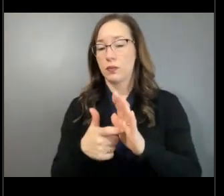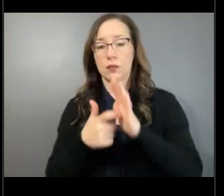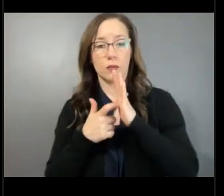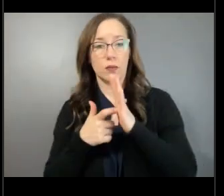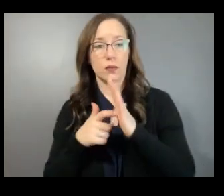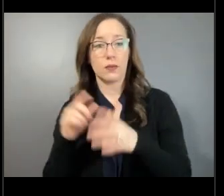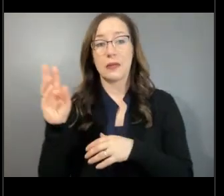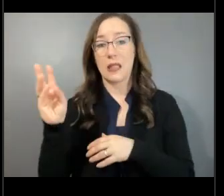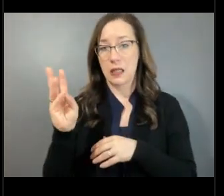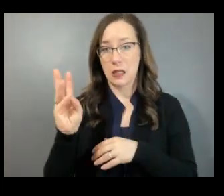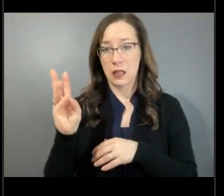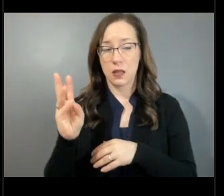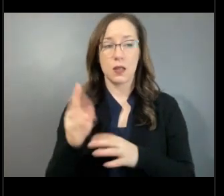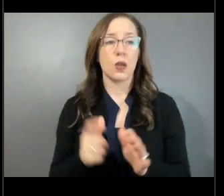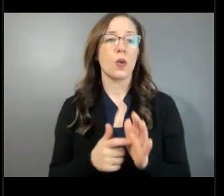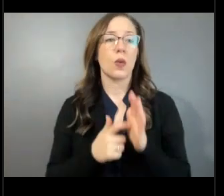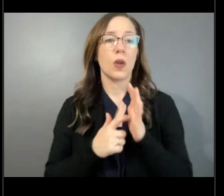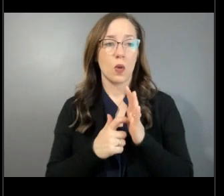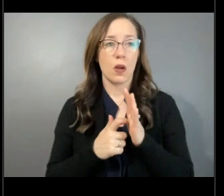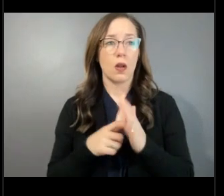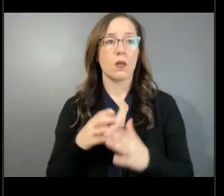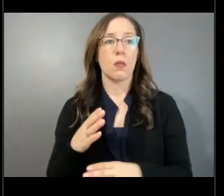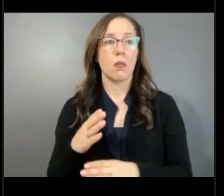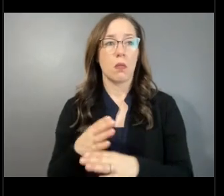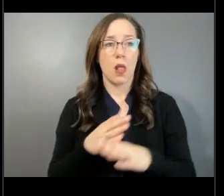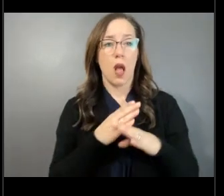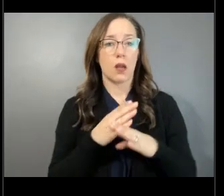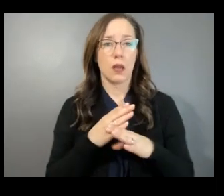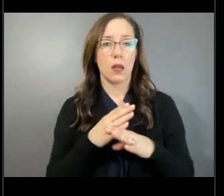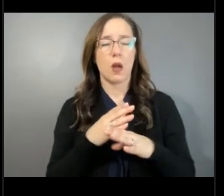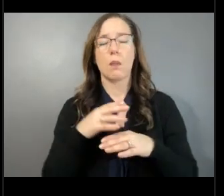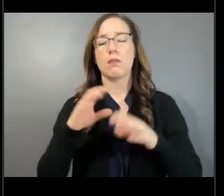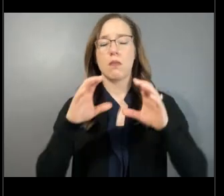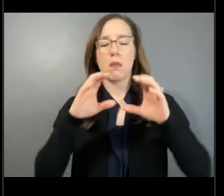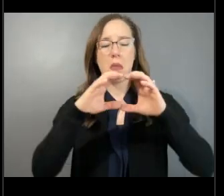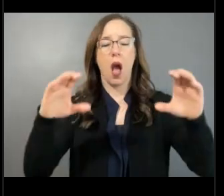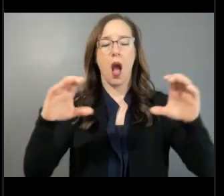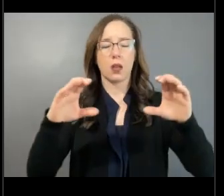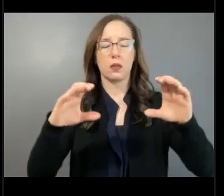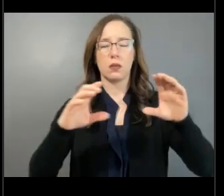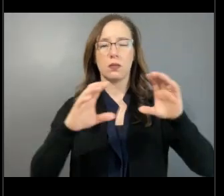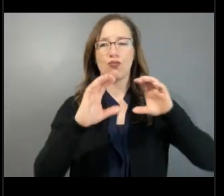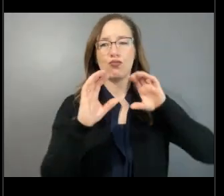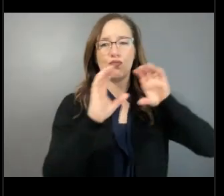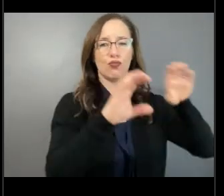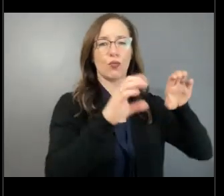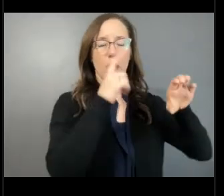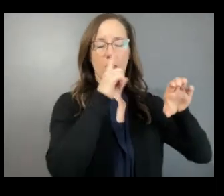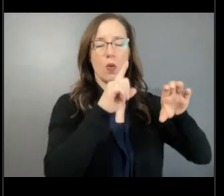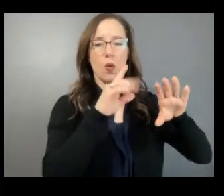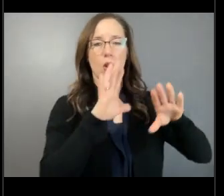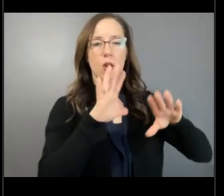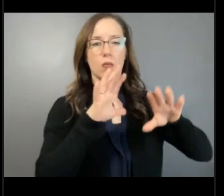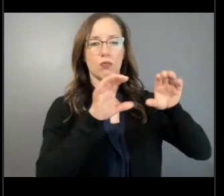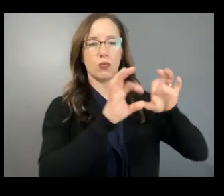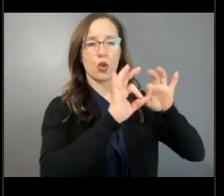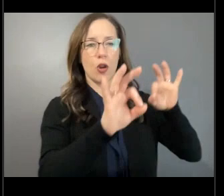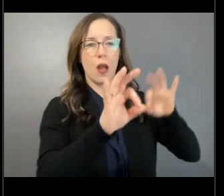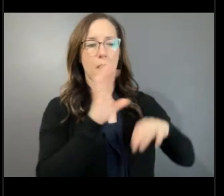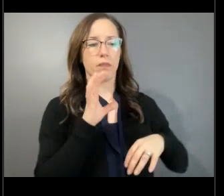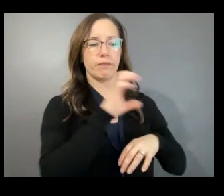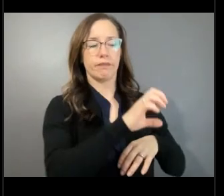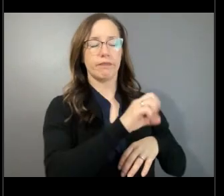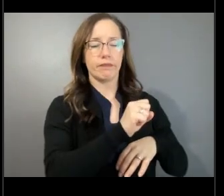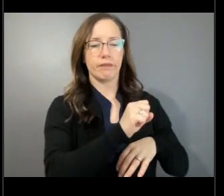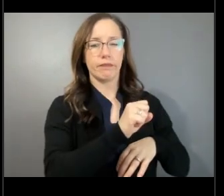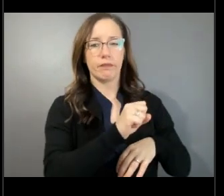6 requires blocking for grab bars. Providing information about the location